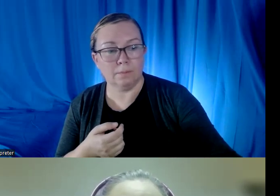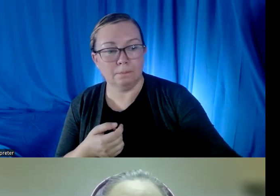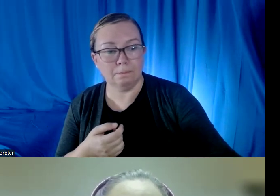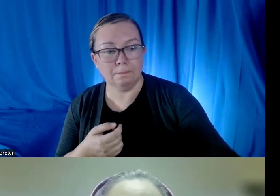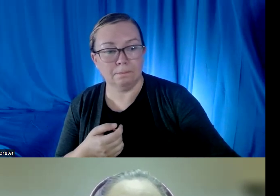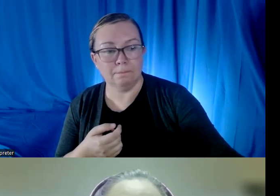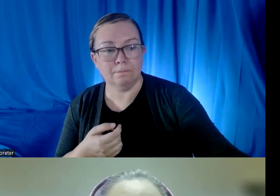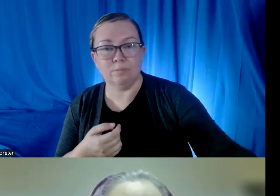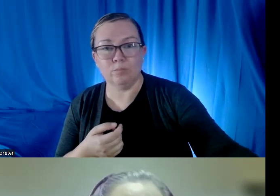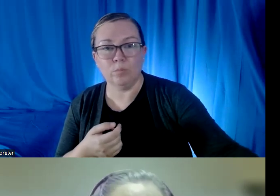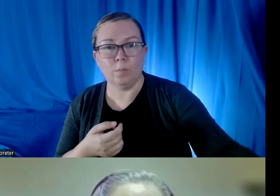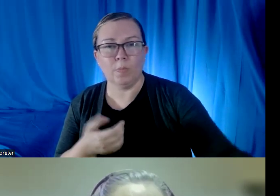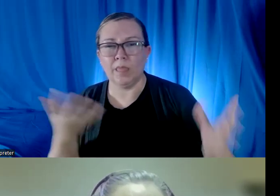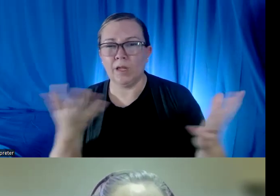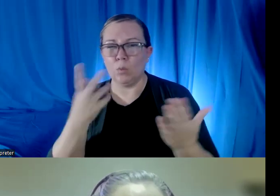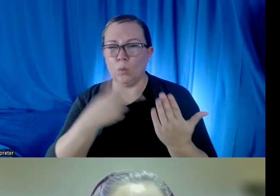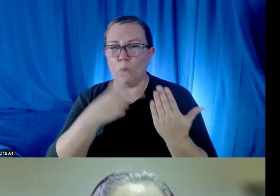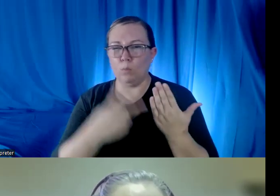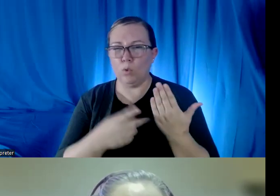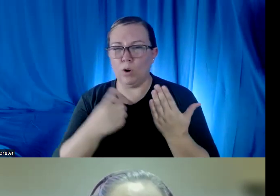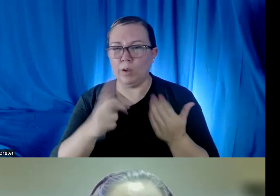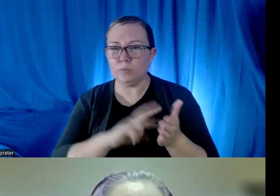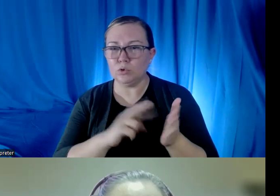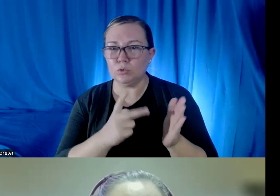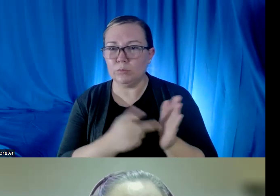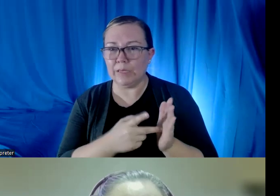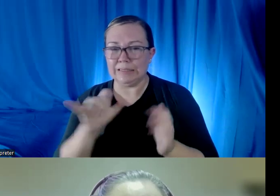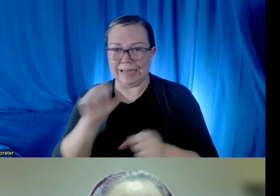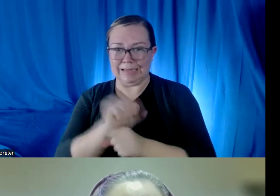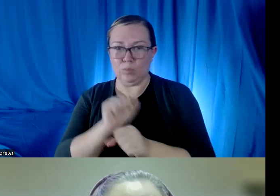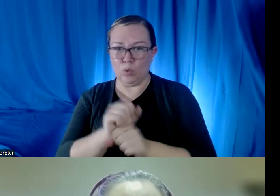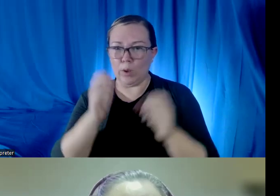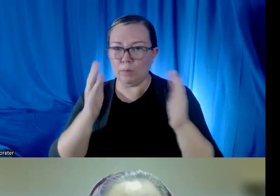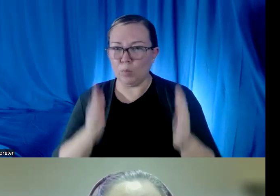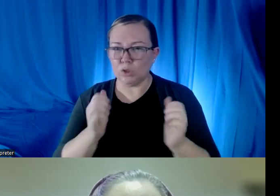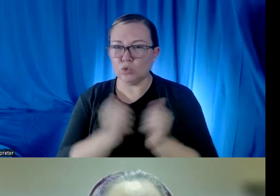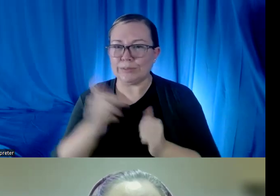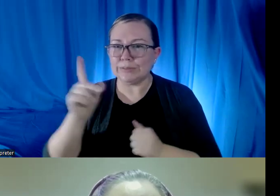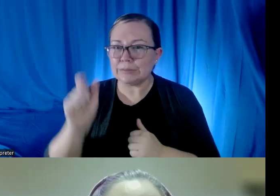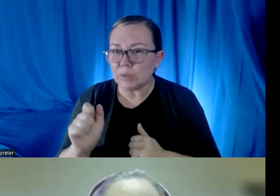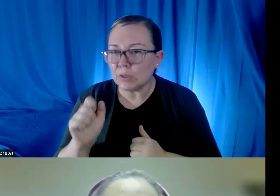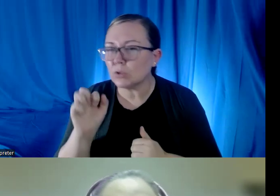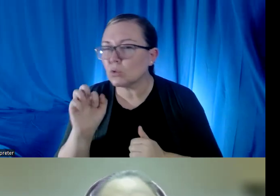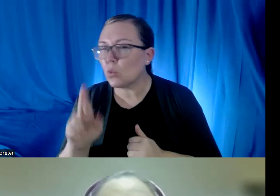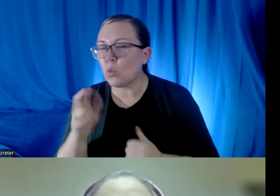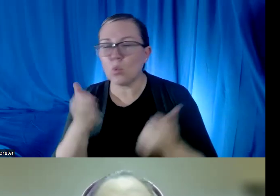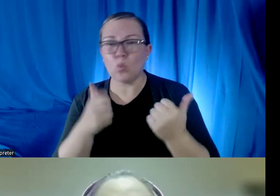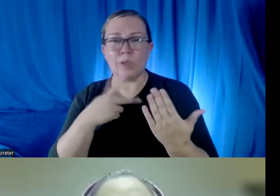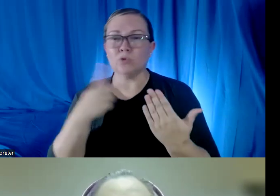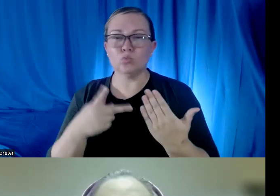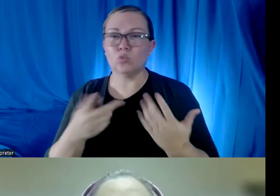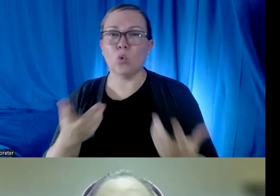And what program are you asking about? Is that employed persons with disabilities or Voc